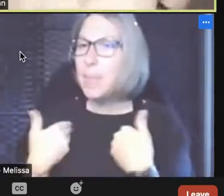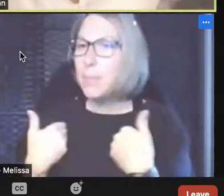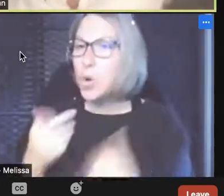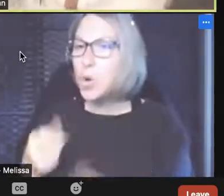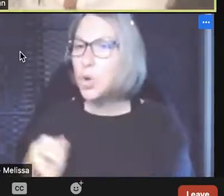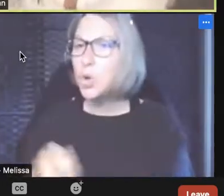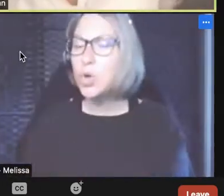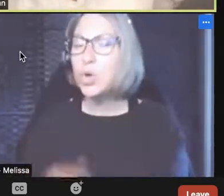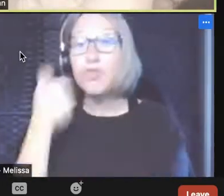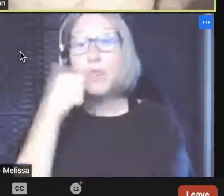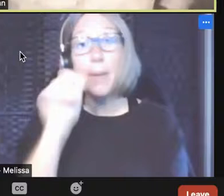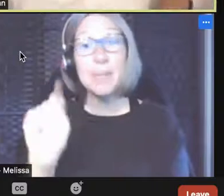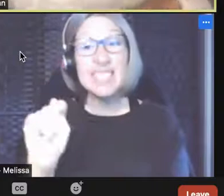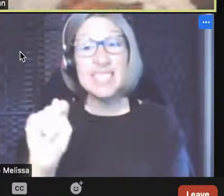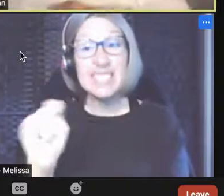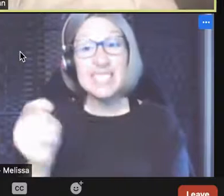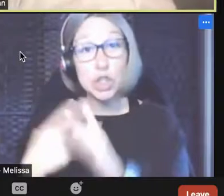Remember, starts with a T.